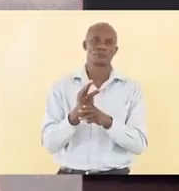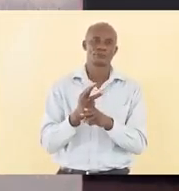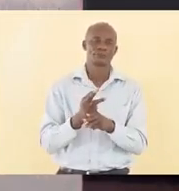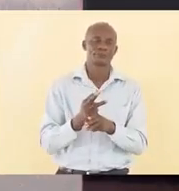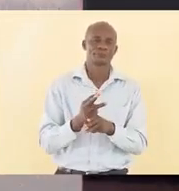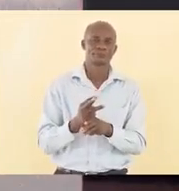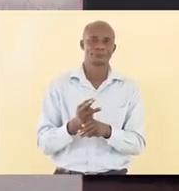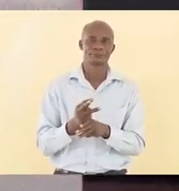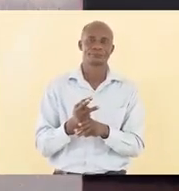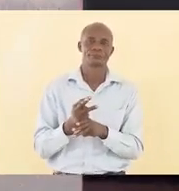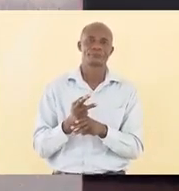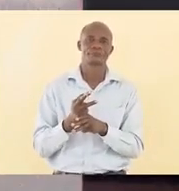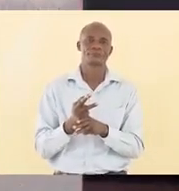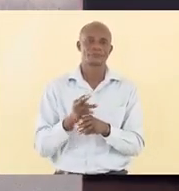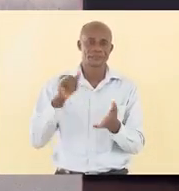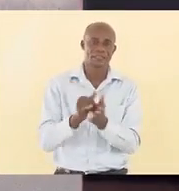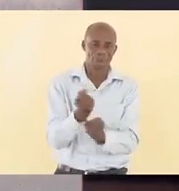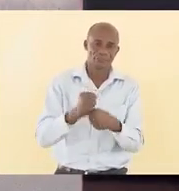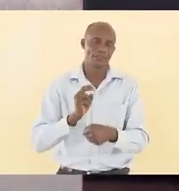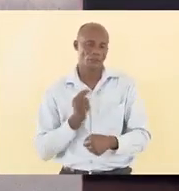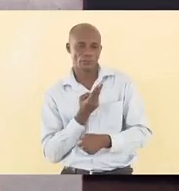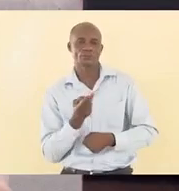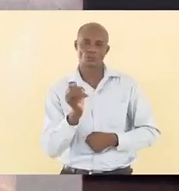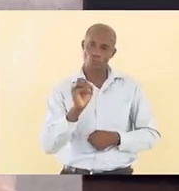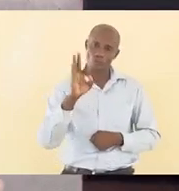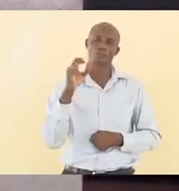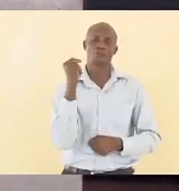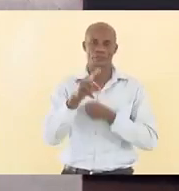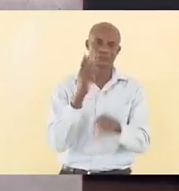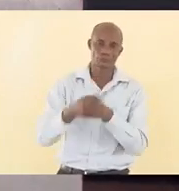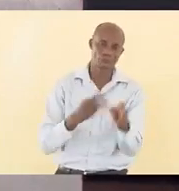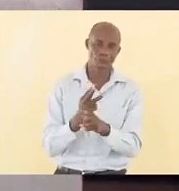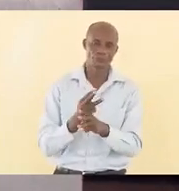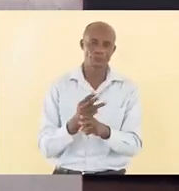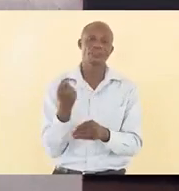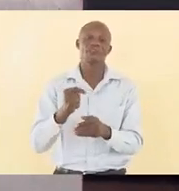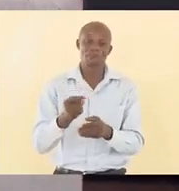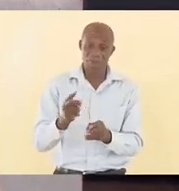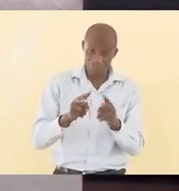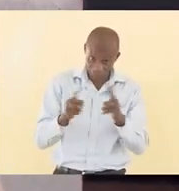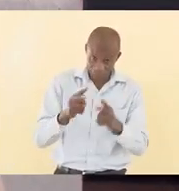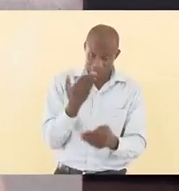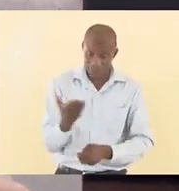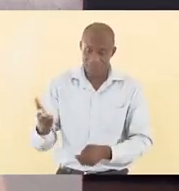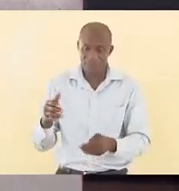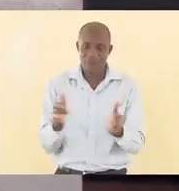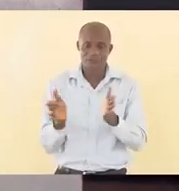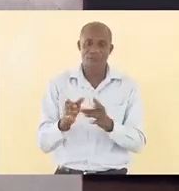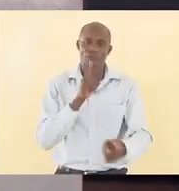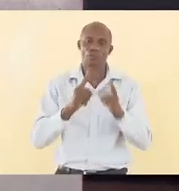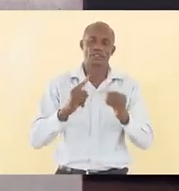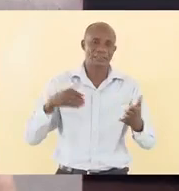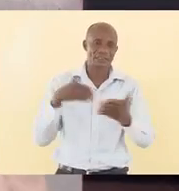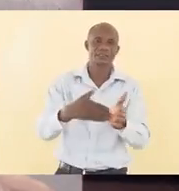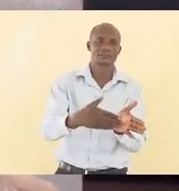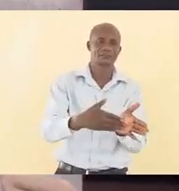us off the world. Do you understand that? The very things that Jesus is talking against when he says you are in